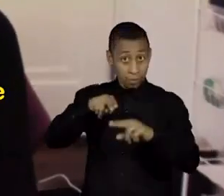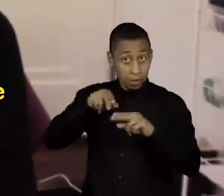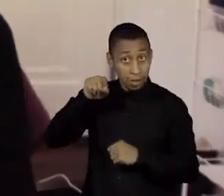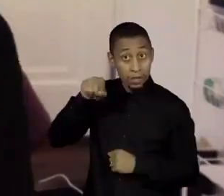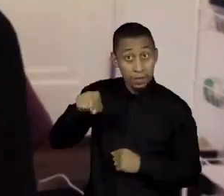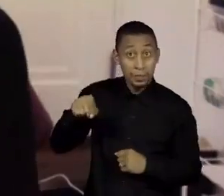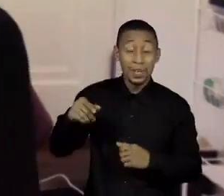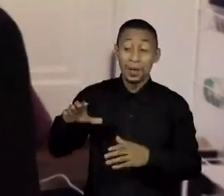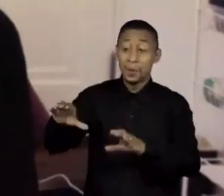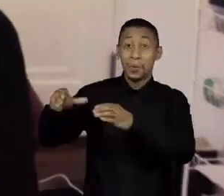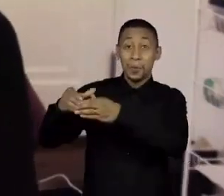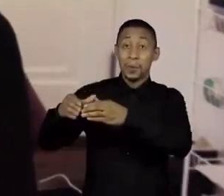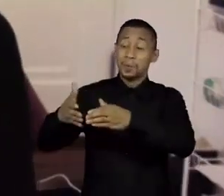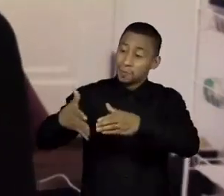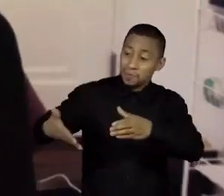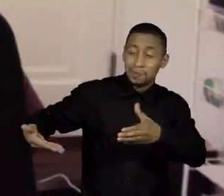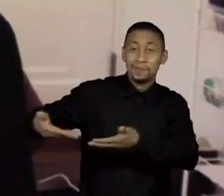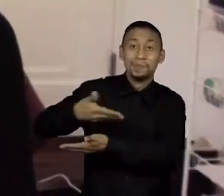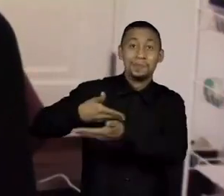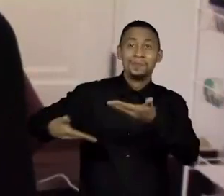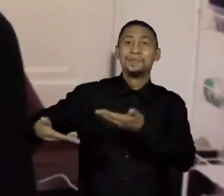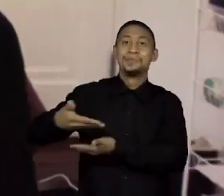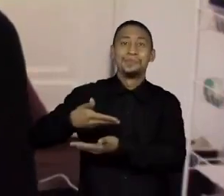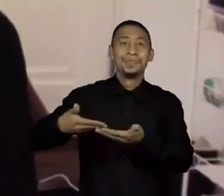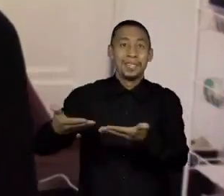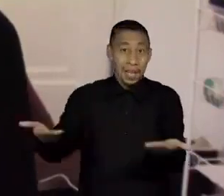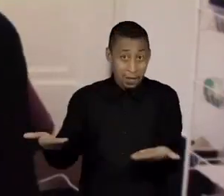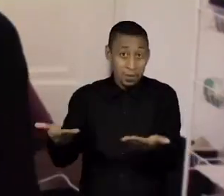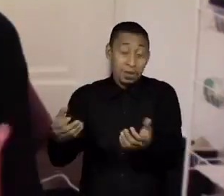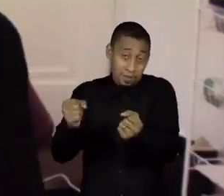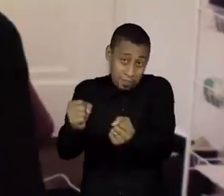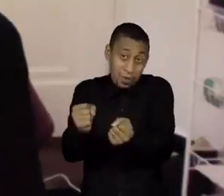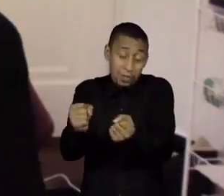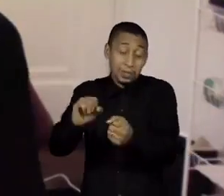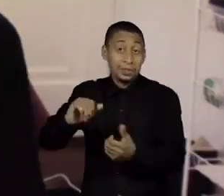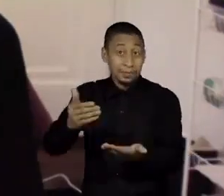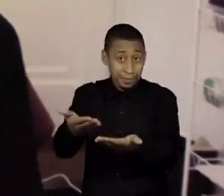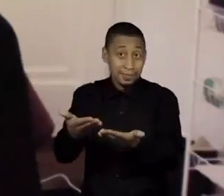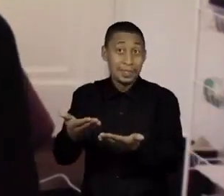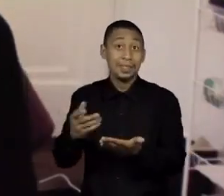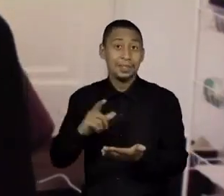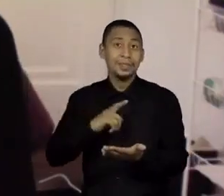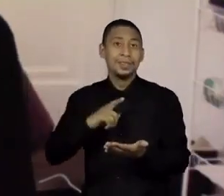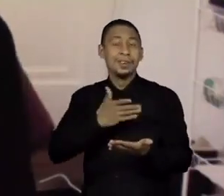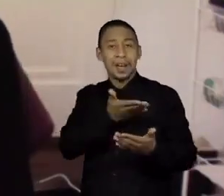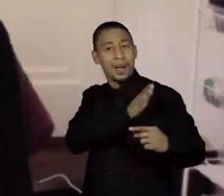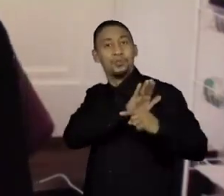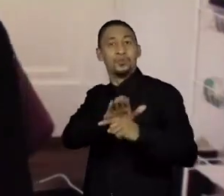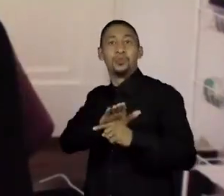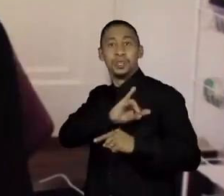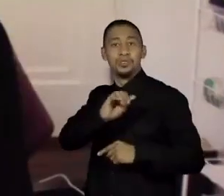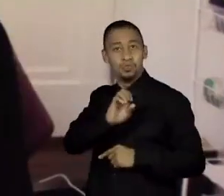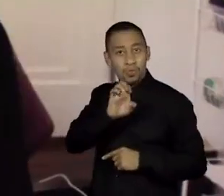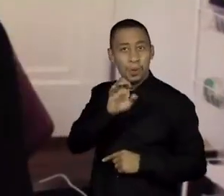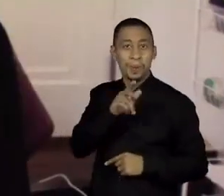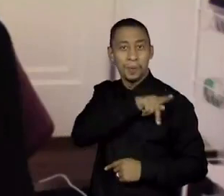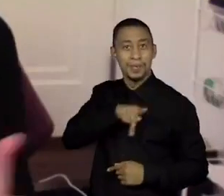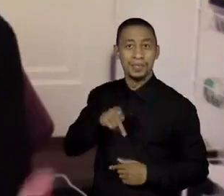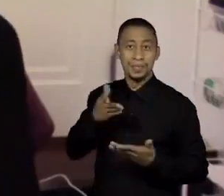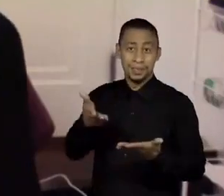from politics actually engaged and now stand to benefit, at least in the short term,